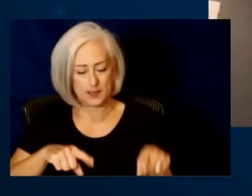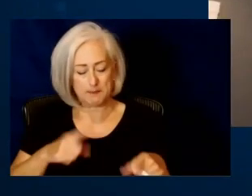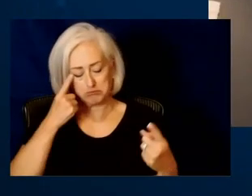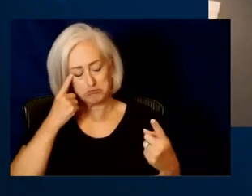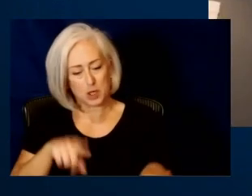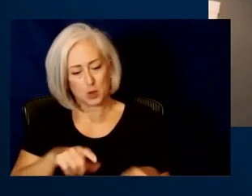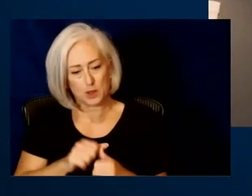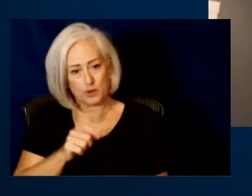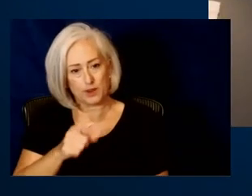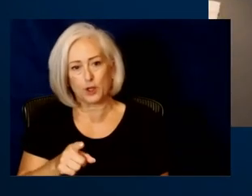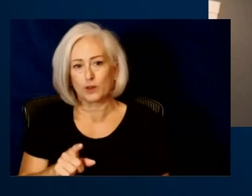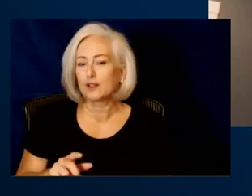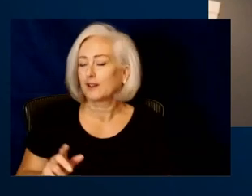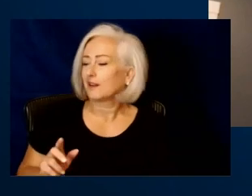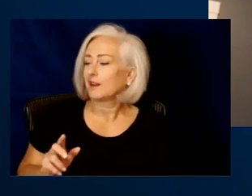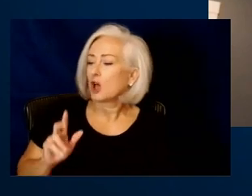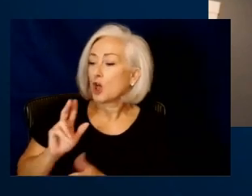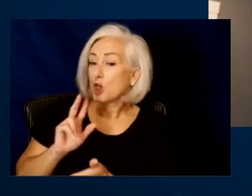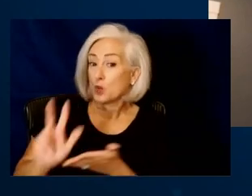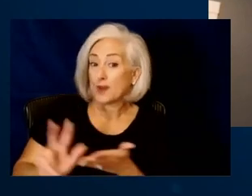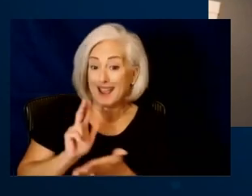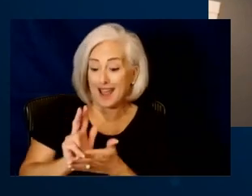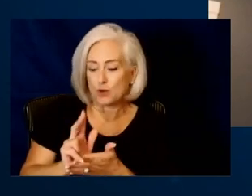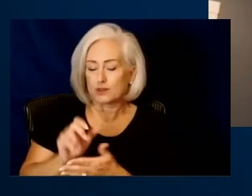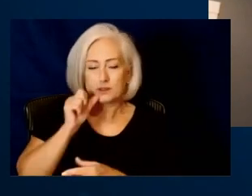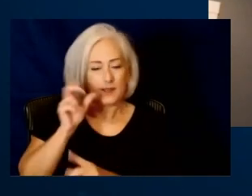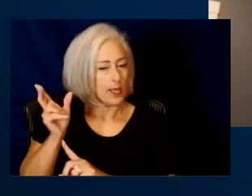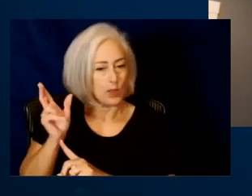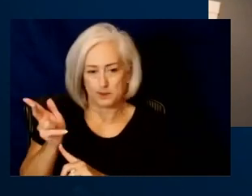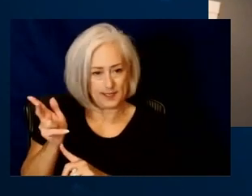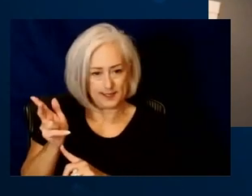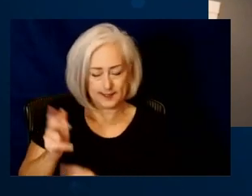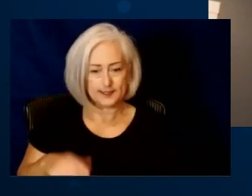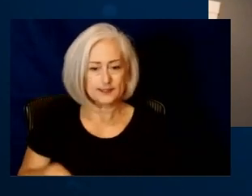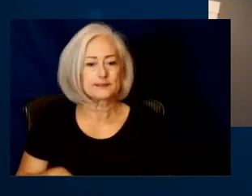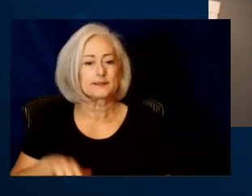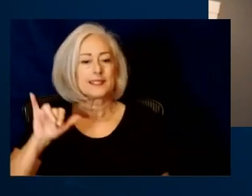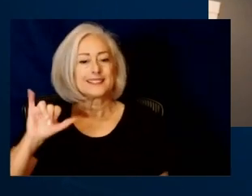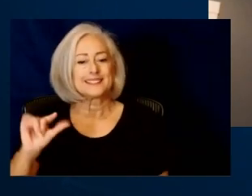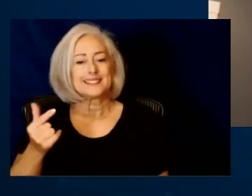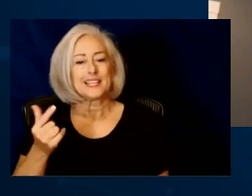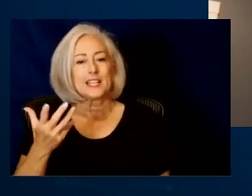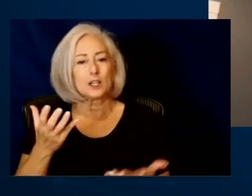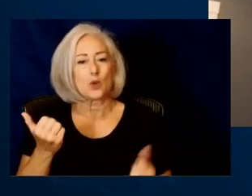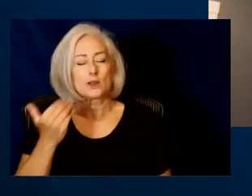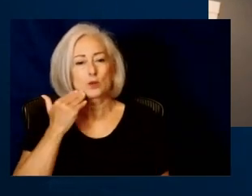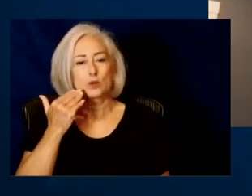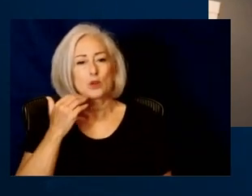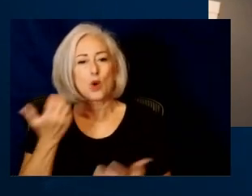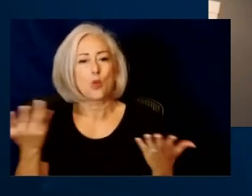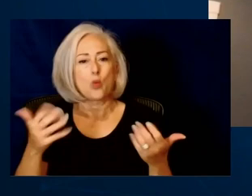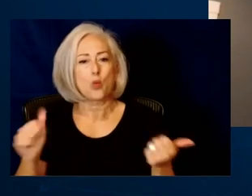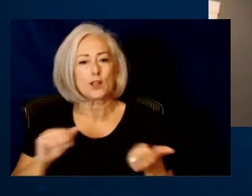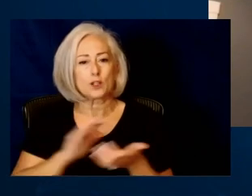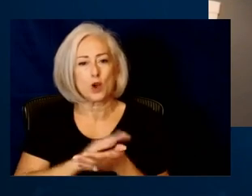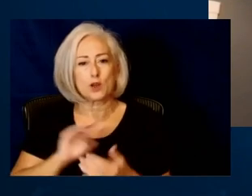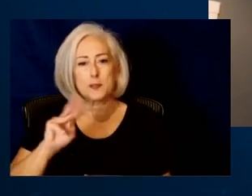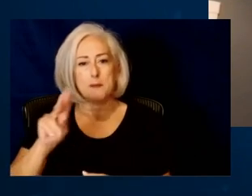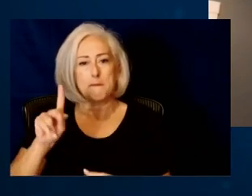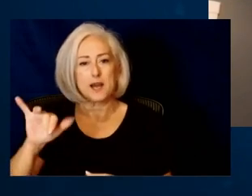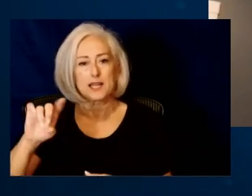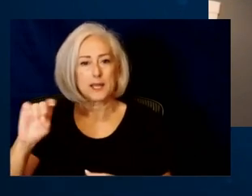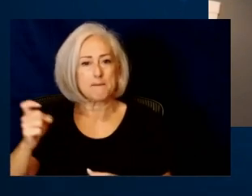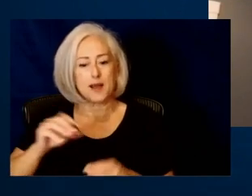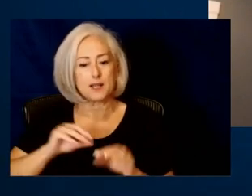that's not a good 3 minutes. Question. Yeah, it is a great question. Jill. Ying Lang is wanting to know, what is causing the surge of monkeypox cases in New